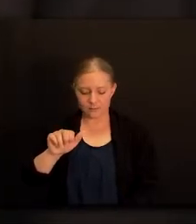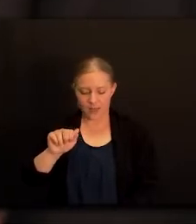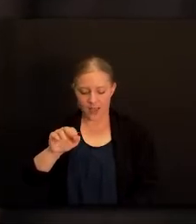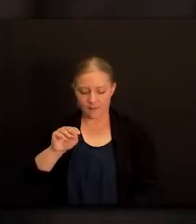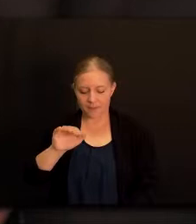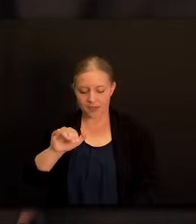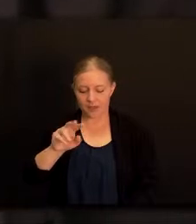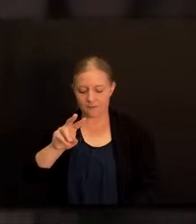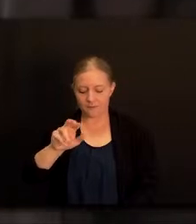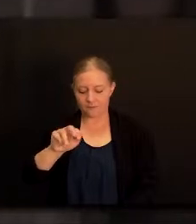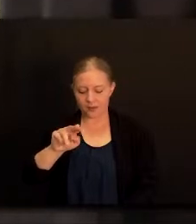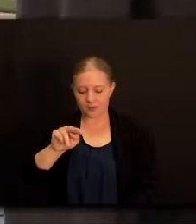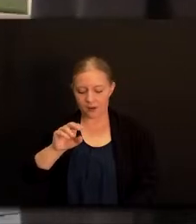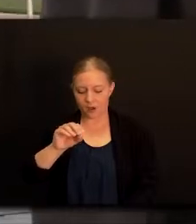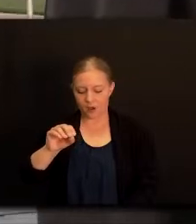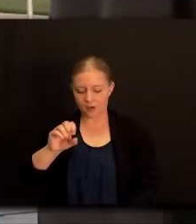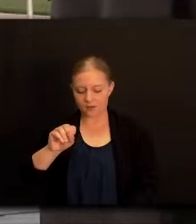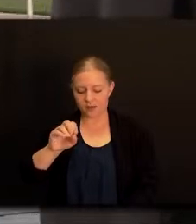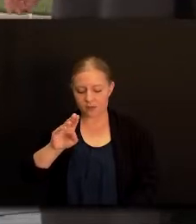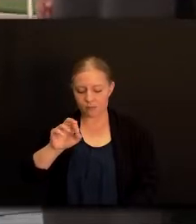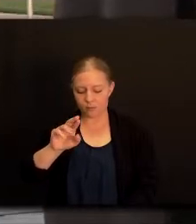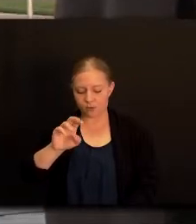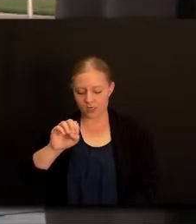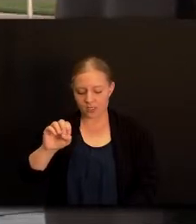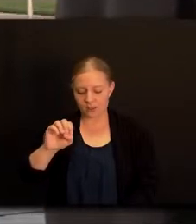Amy Claire Van Osprey.